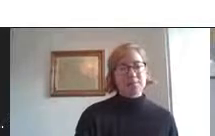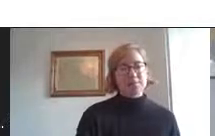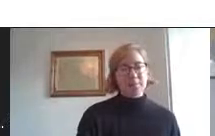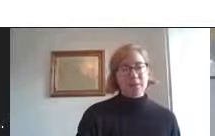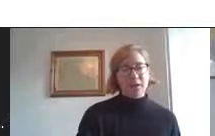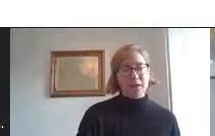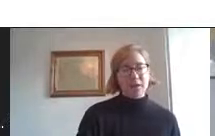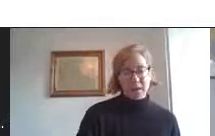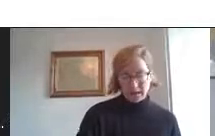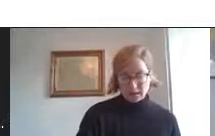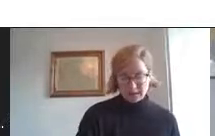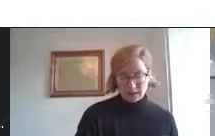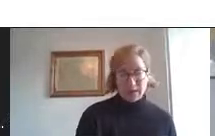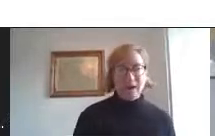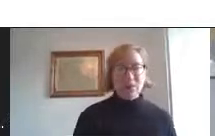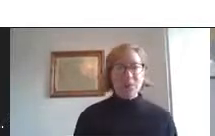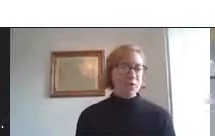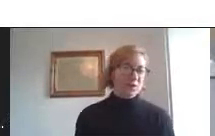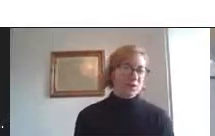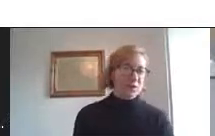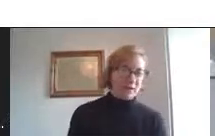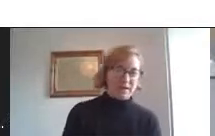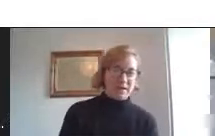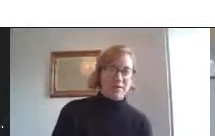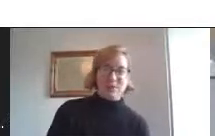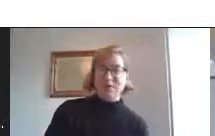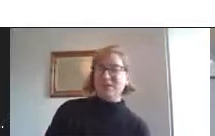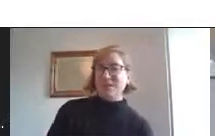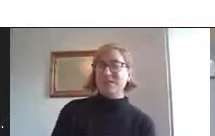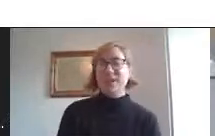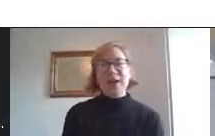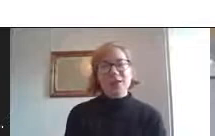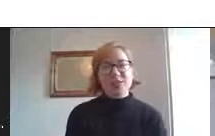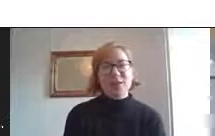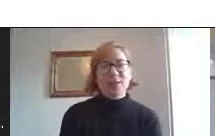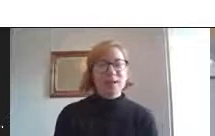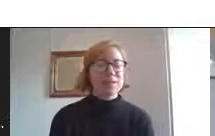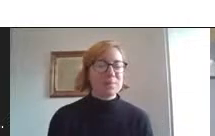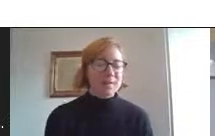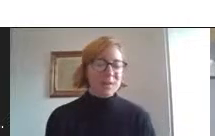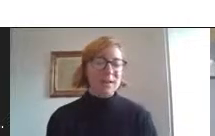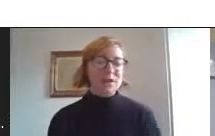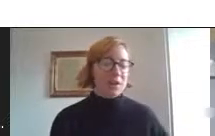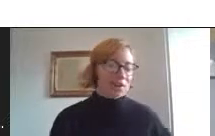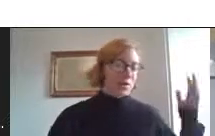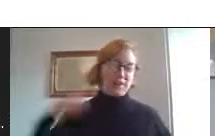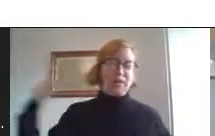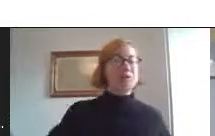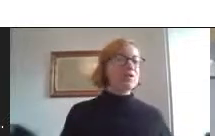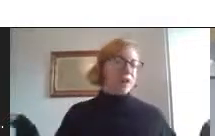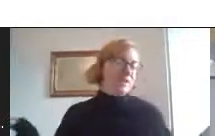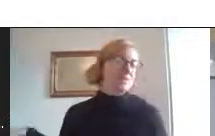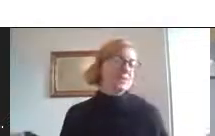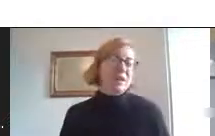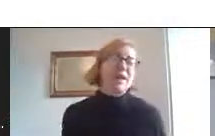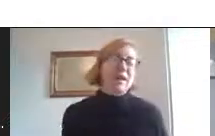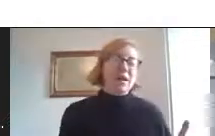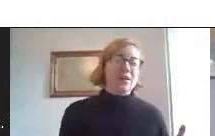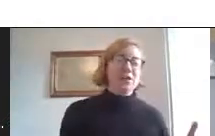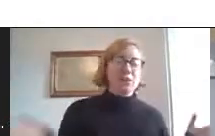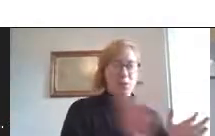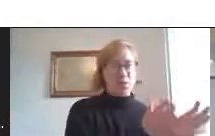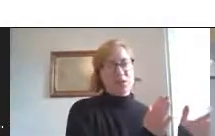caregivers. Okay, so how not to treat selective mutism. So there's basically two kind of